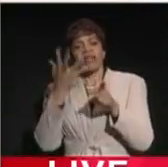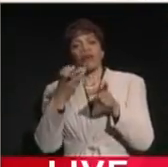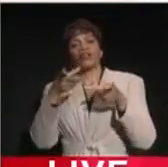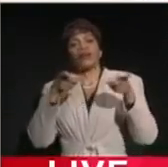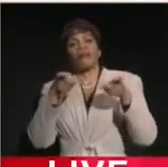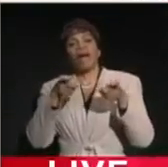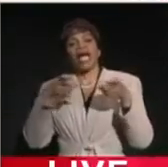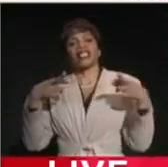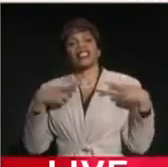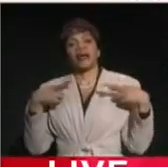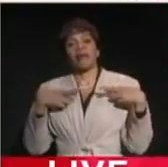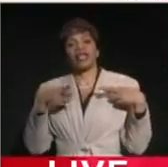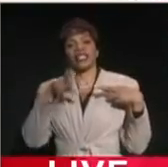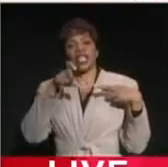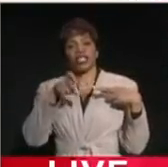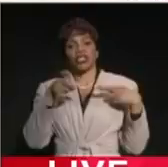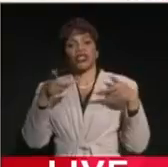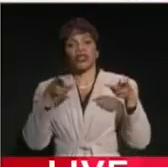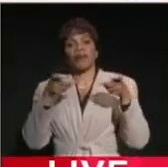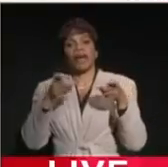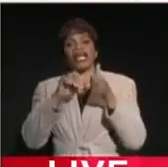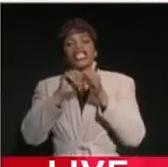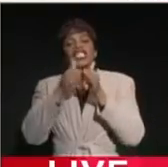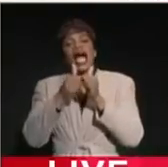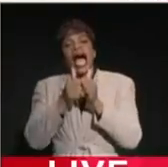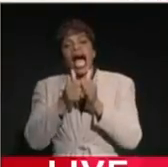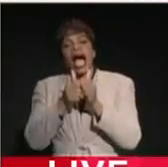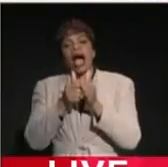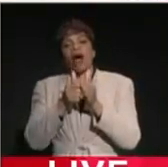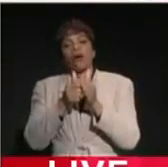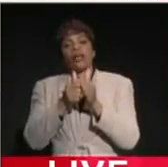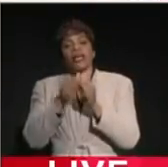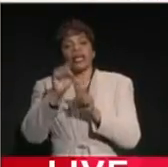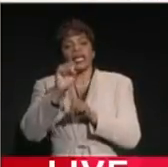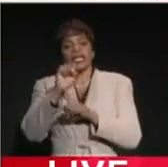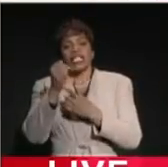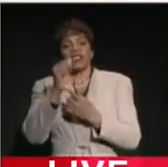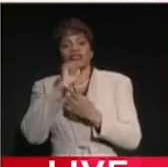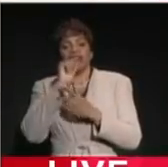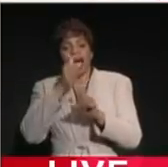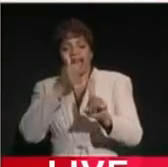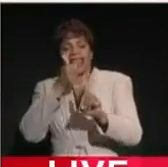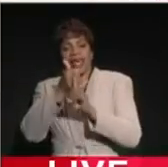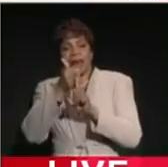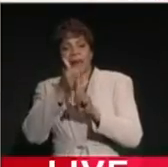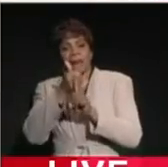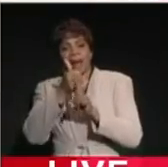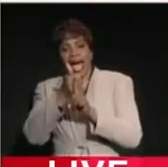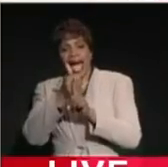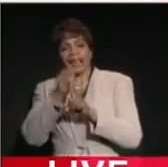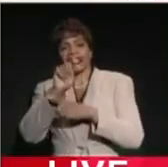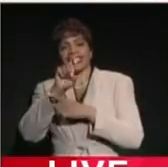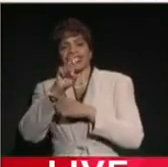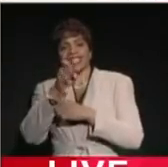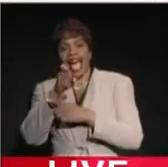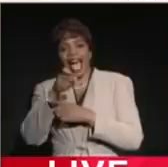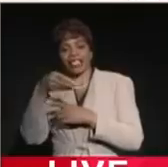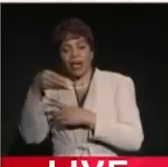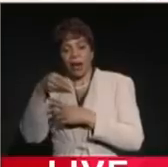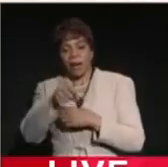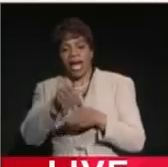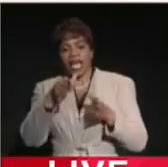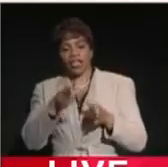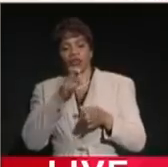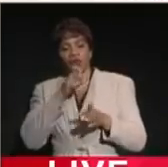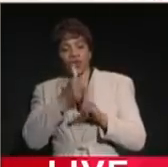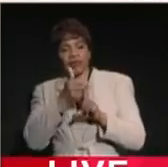should manage their pension, and they should do it in a way that does not impact or put taxpayers at risk. Then we have to